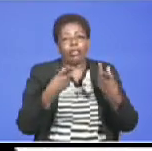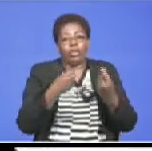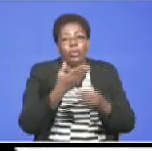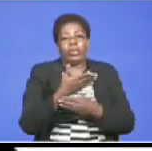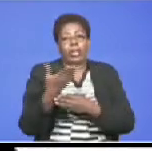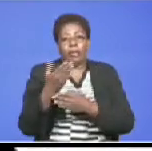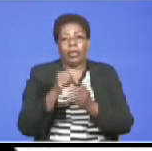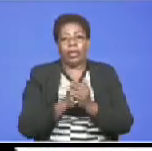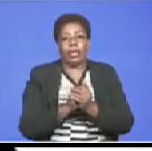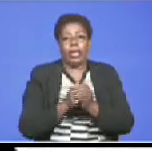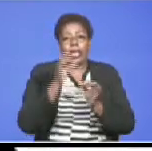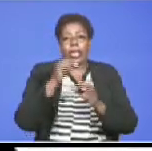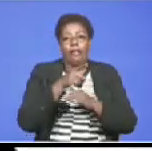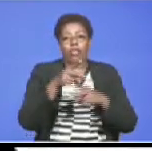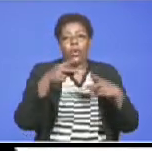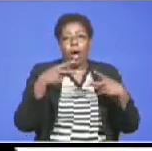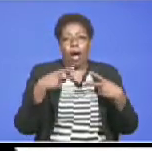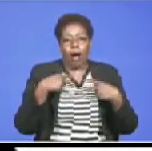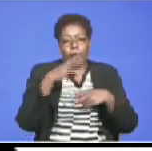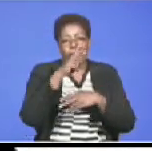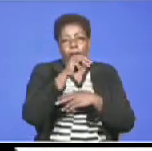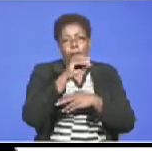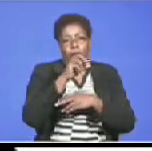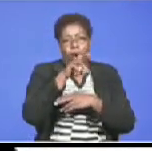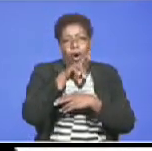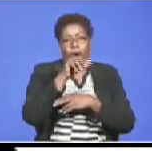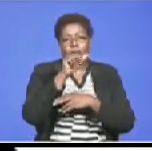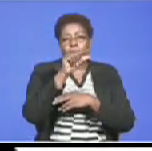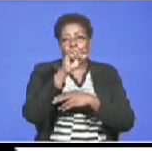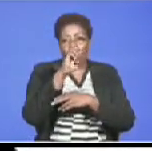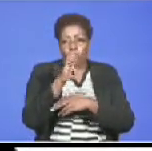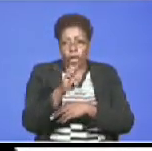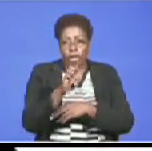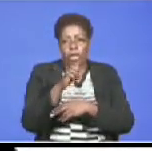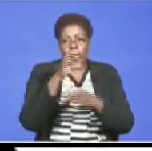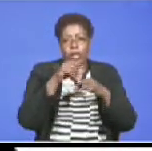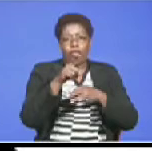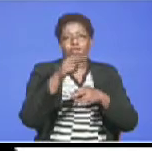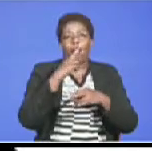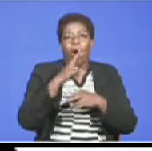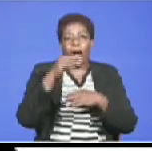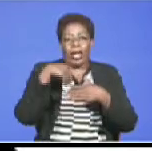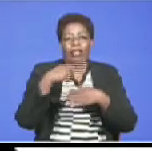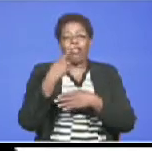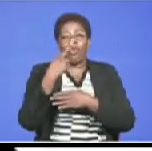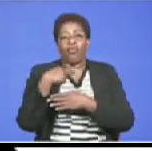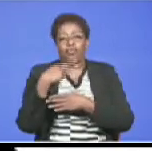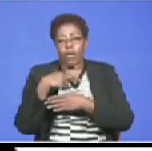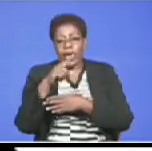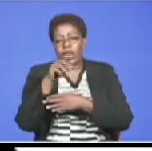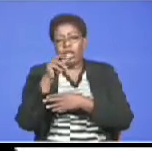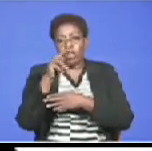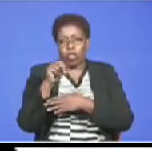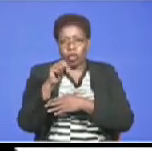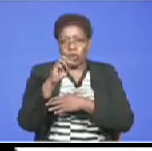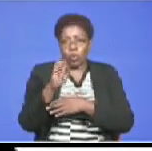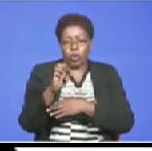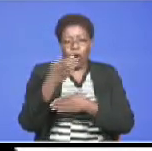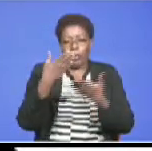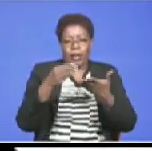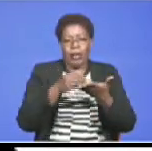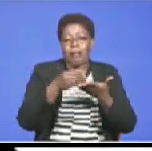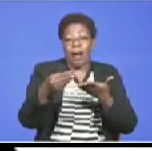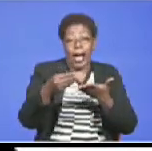help. Well, if you have a mortgage, right, if you are in arrears, if you're thinking about purchasing a